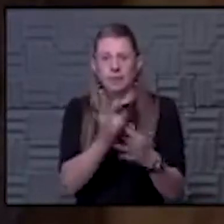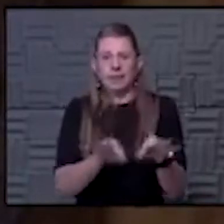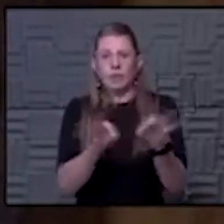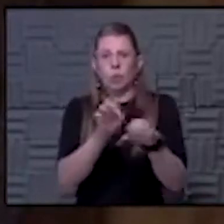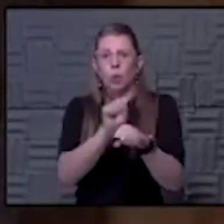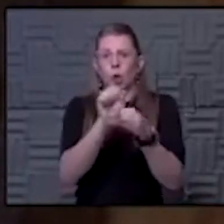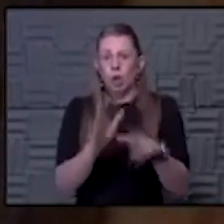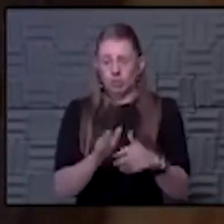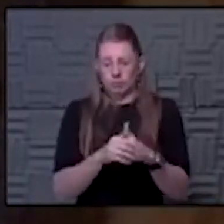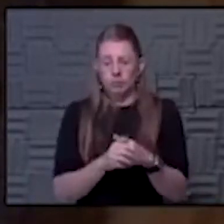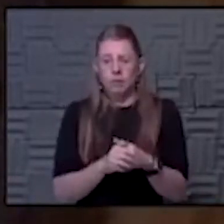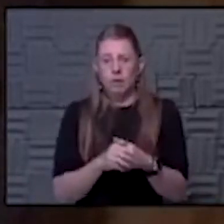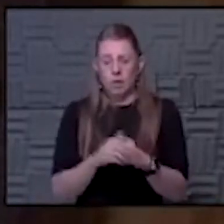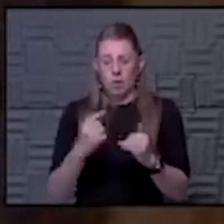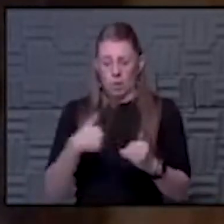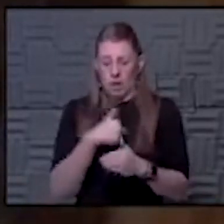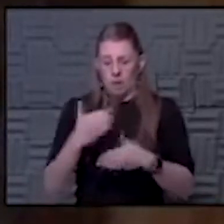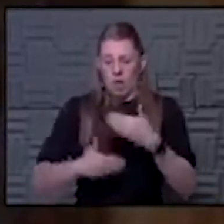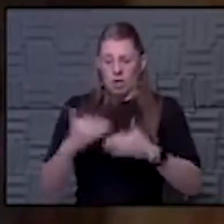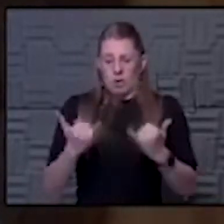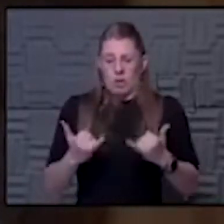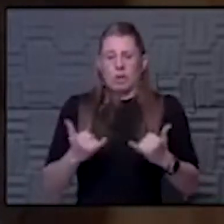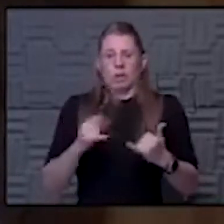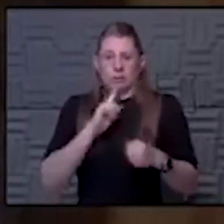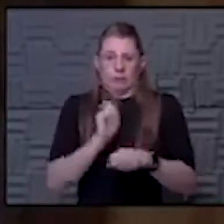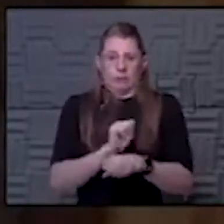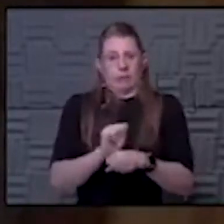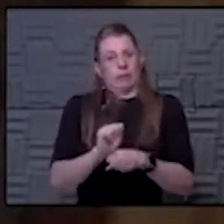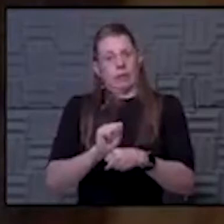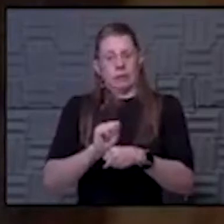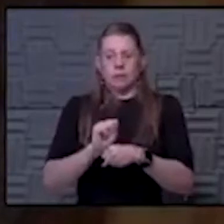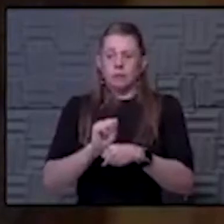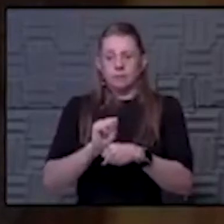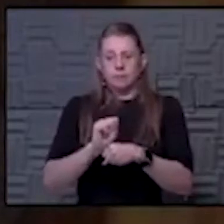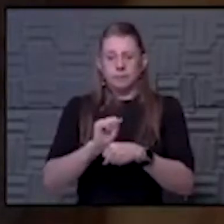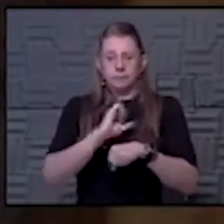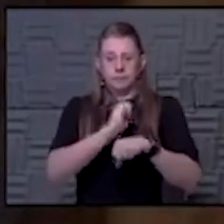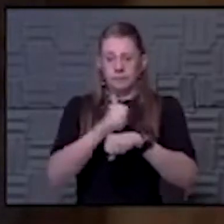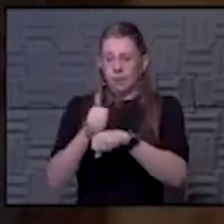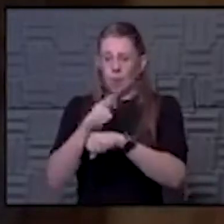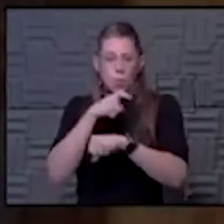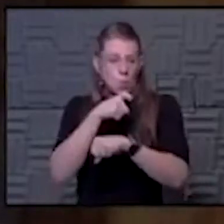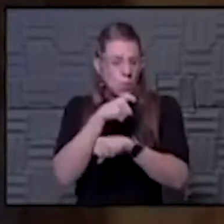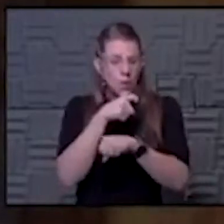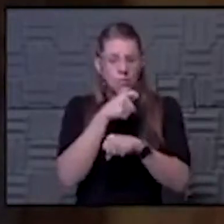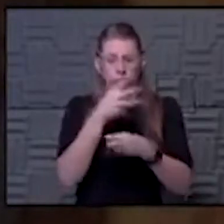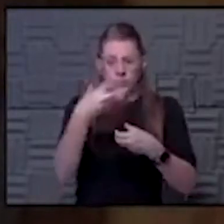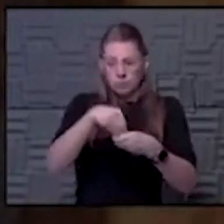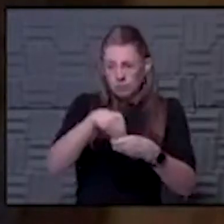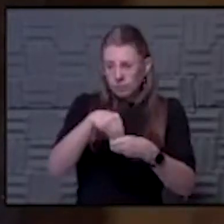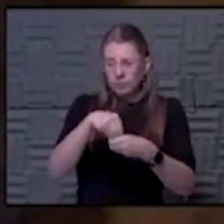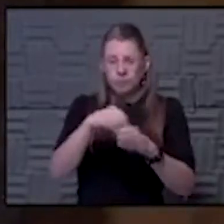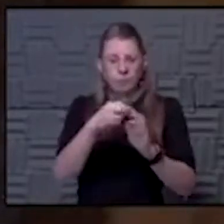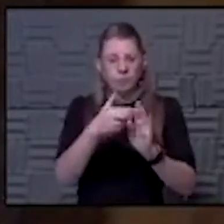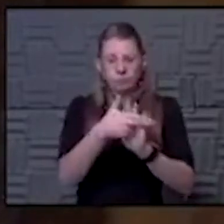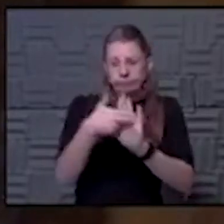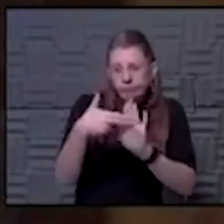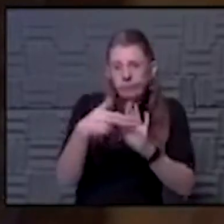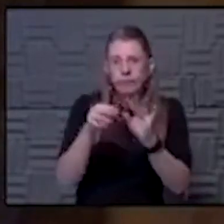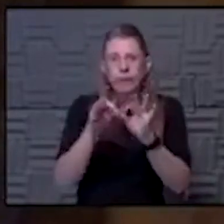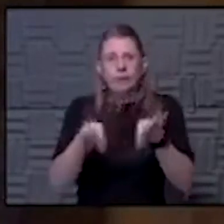the process right now of really setting those out. Who will be considered an essential worker, and in